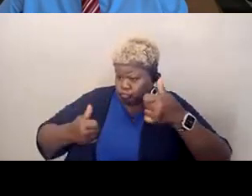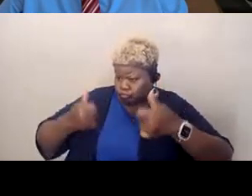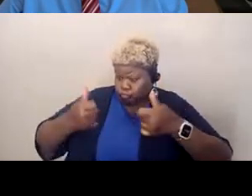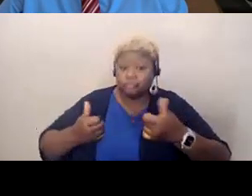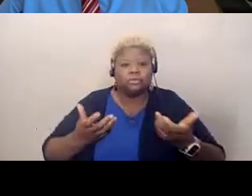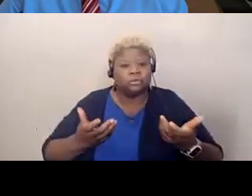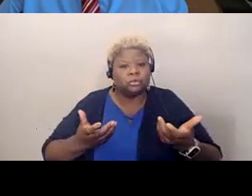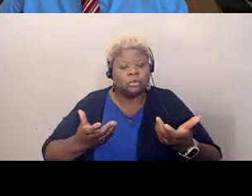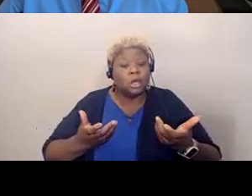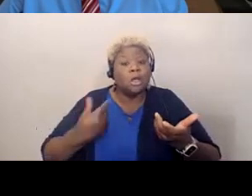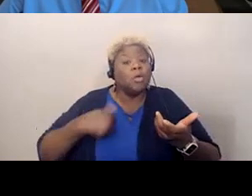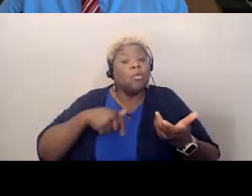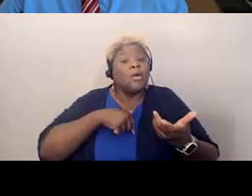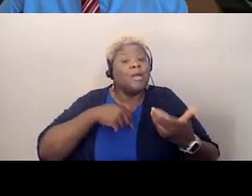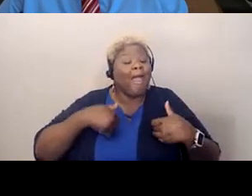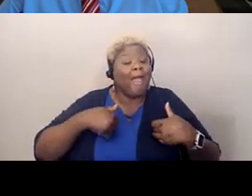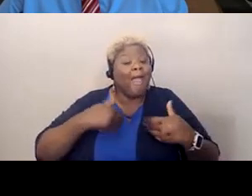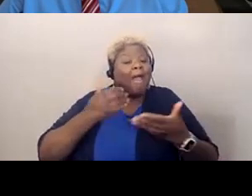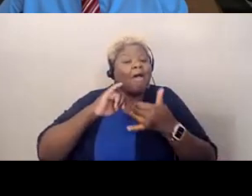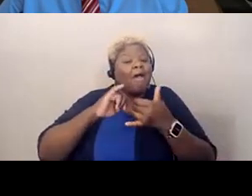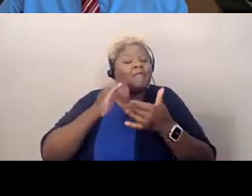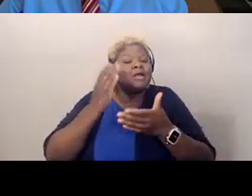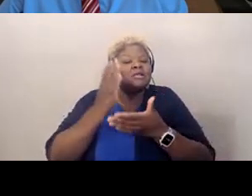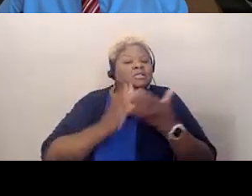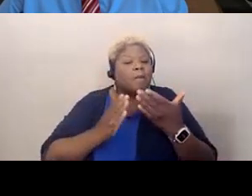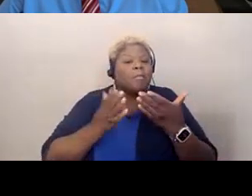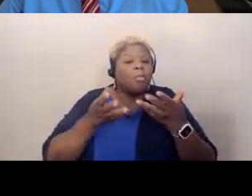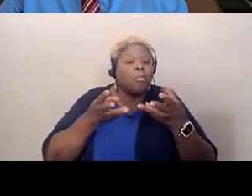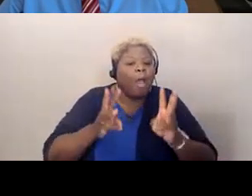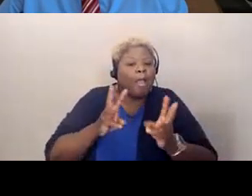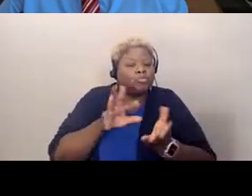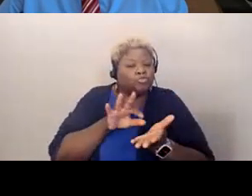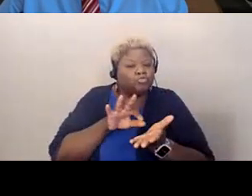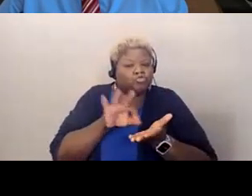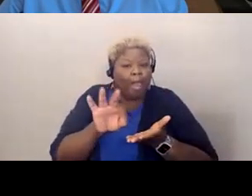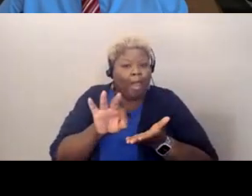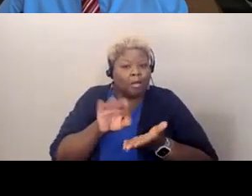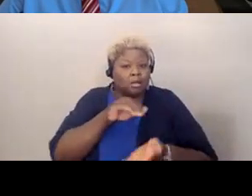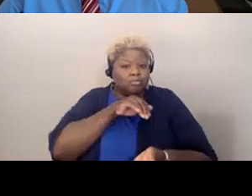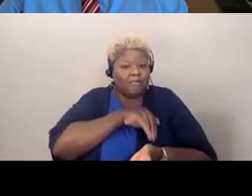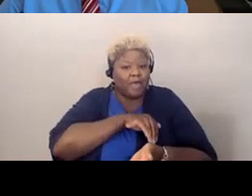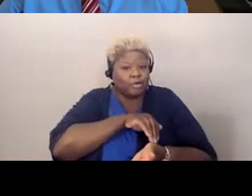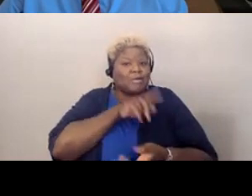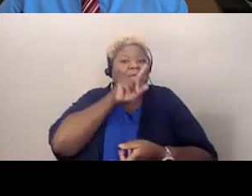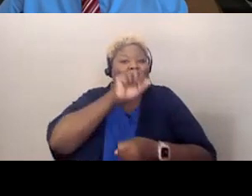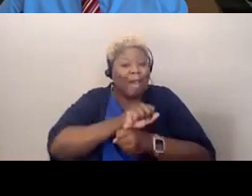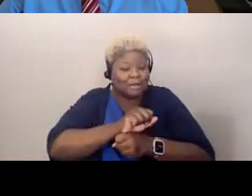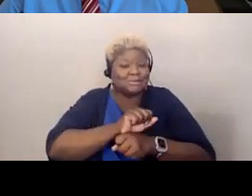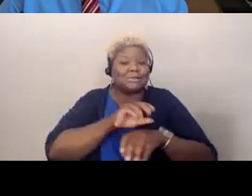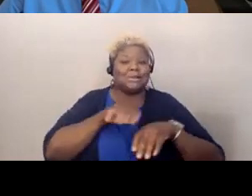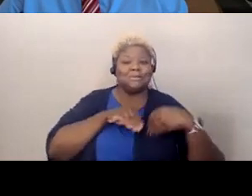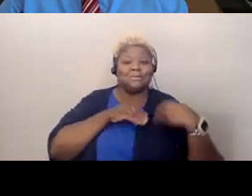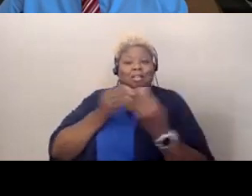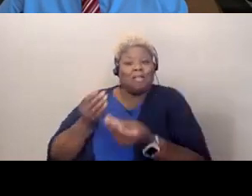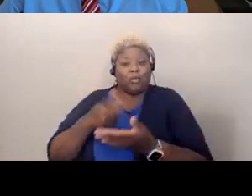So unless we have some mechanism to track that the provider is actually delivering what they